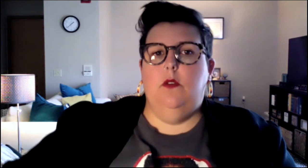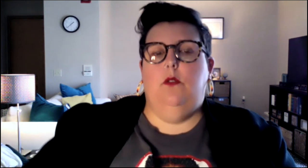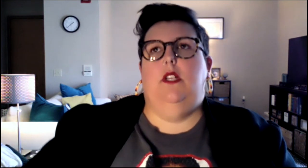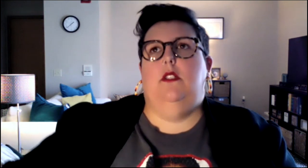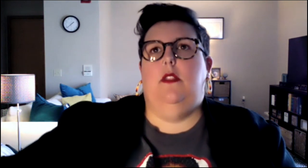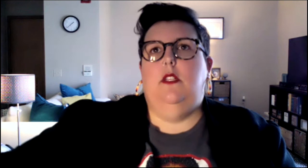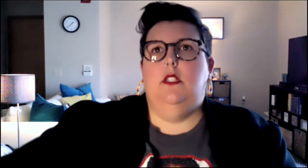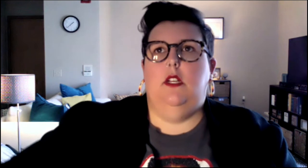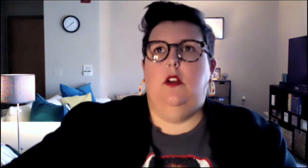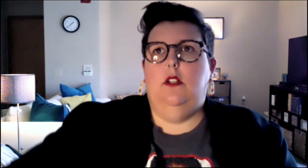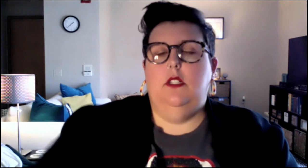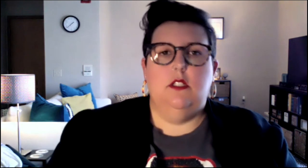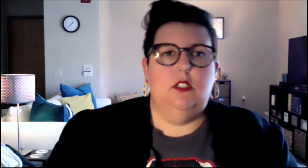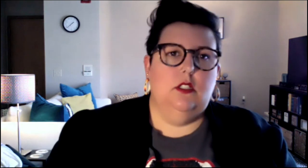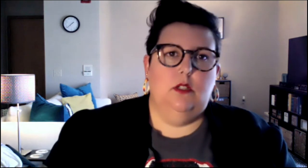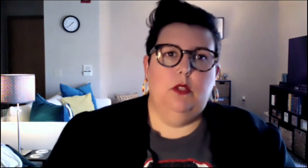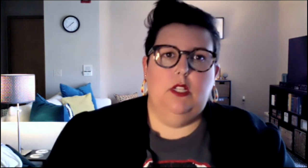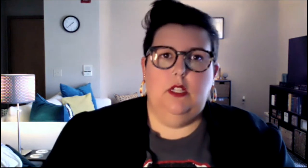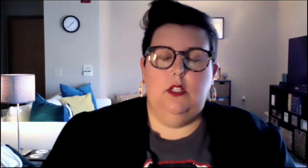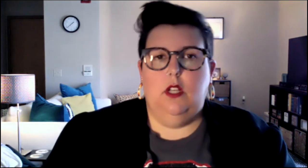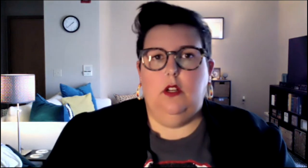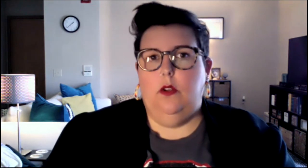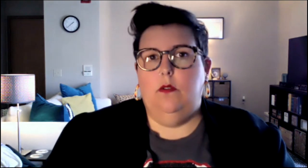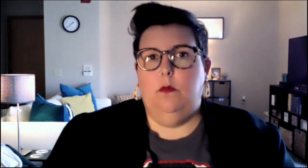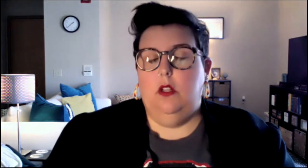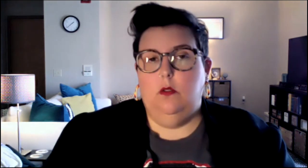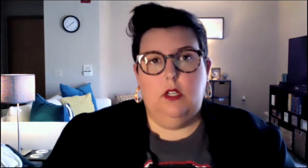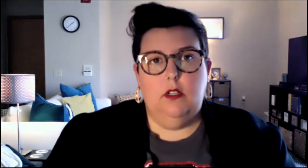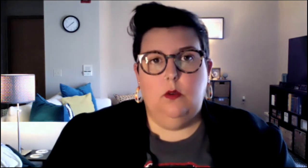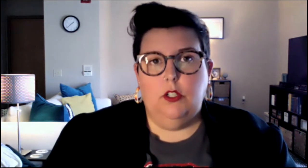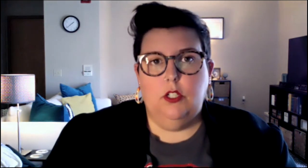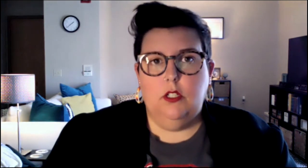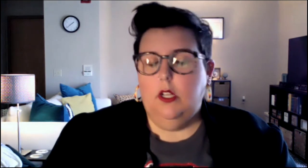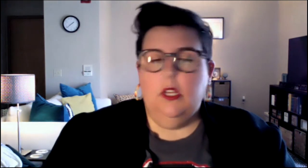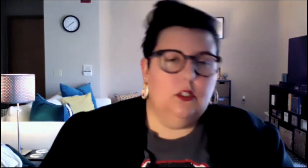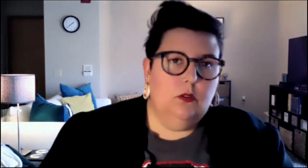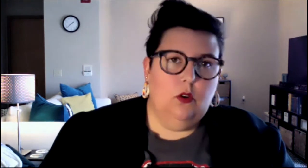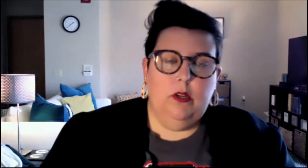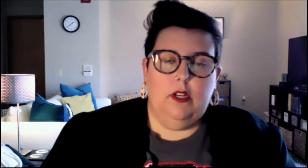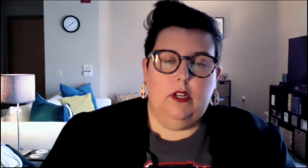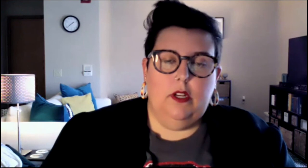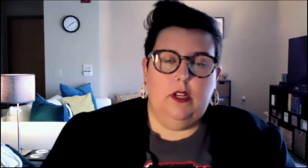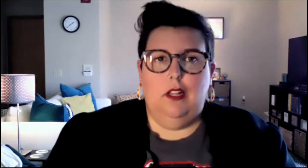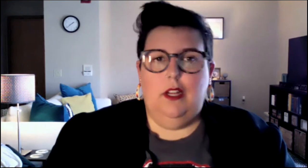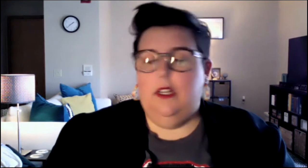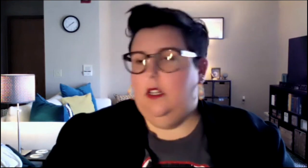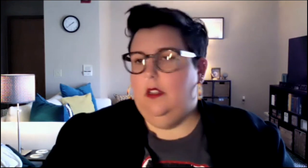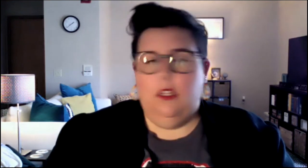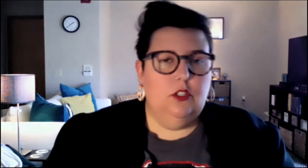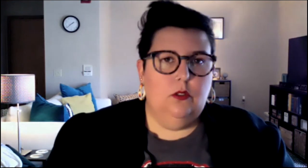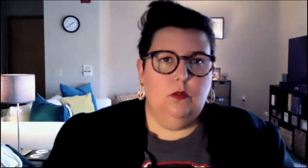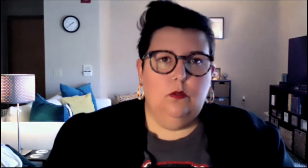thing with race, ethnicity. All it is just simply, like you said, going from a closed-ended question to an open-ended. Add a